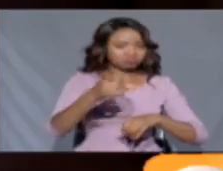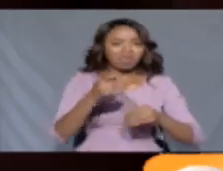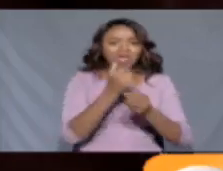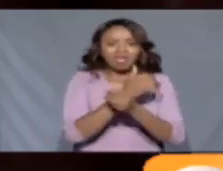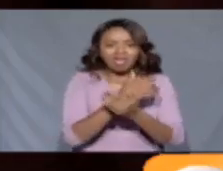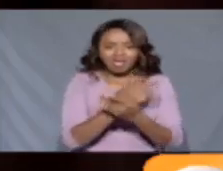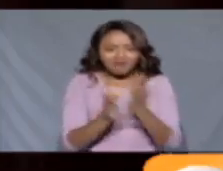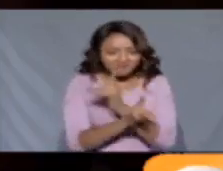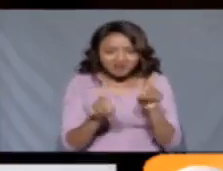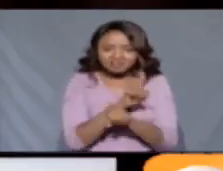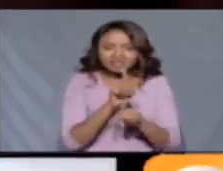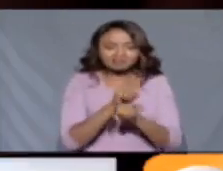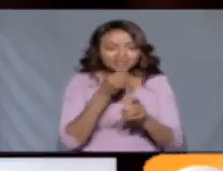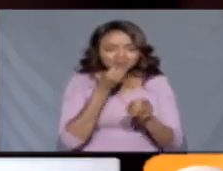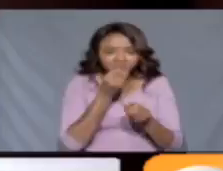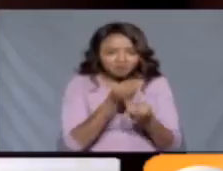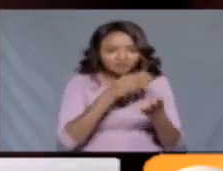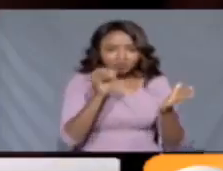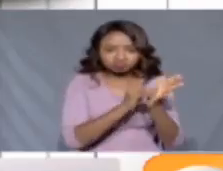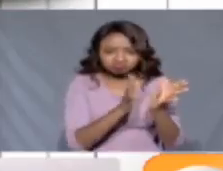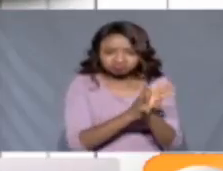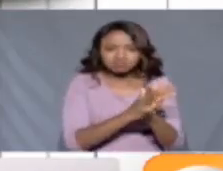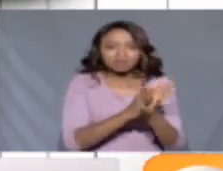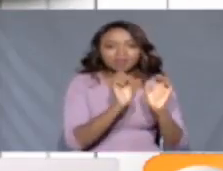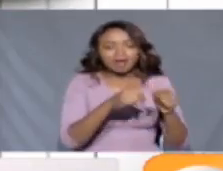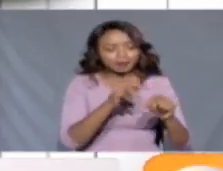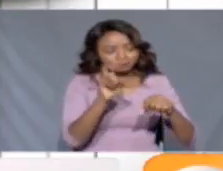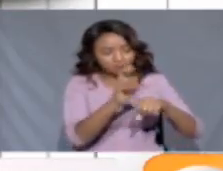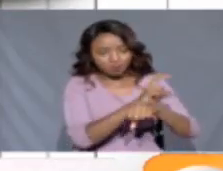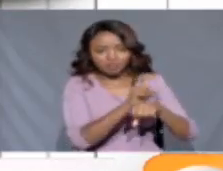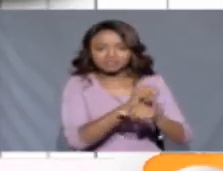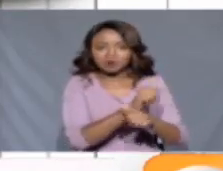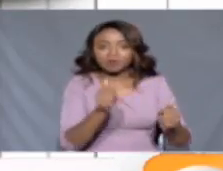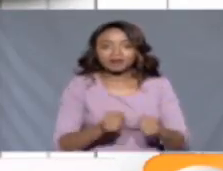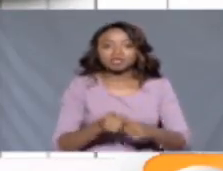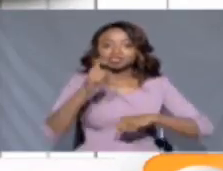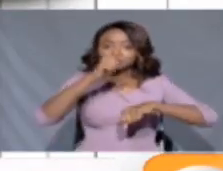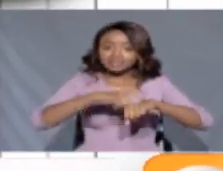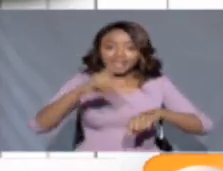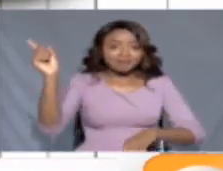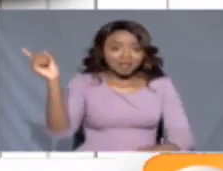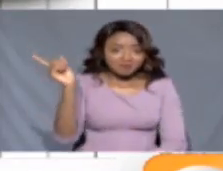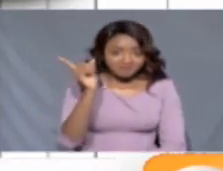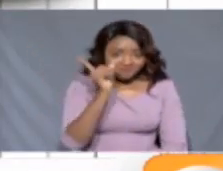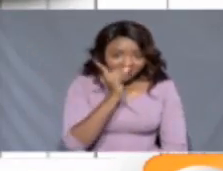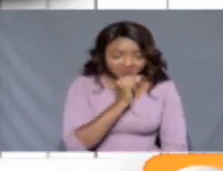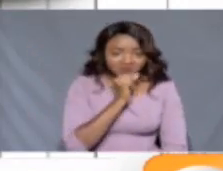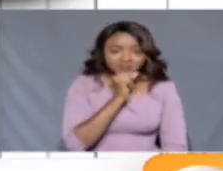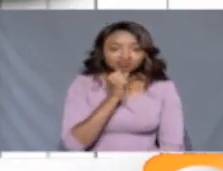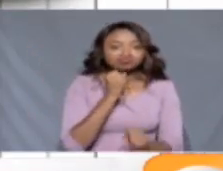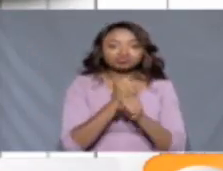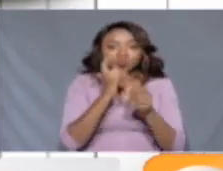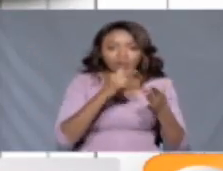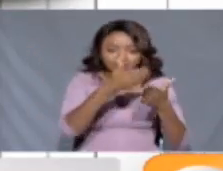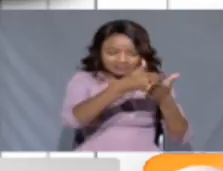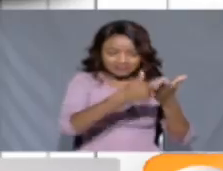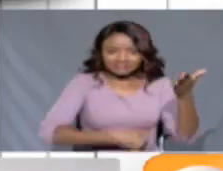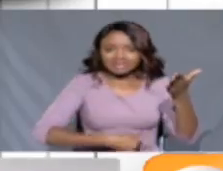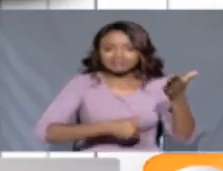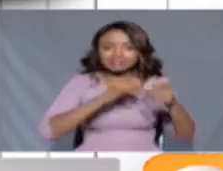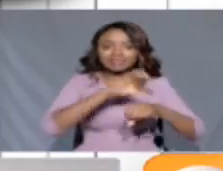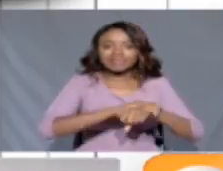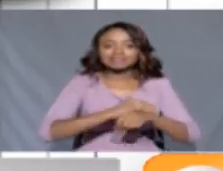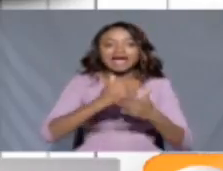transmitted. How old are you? I'm 40. Once the exercise comes to a close, the preliminary results will be released